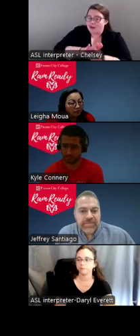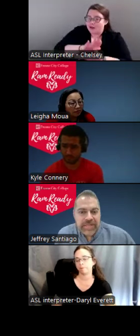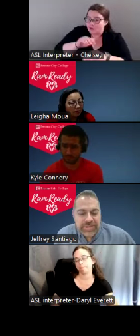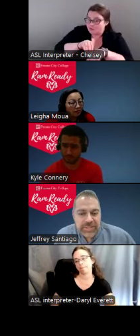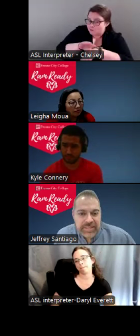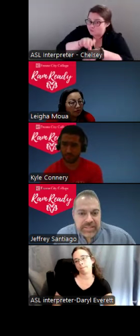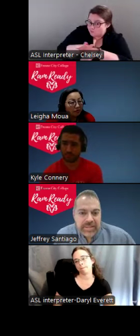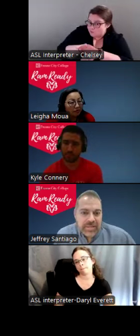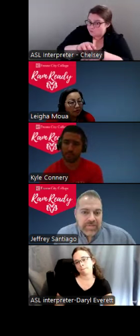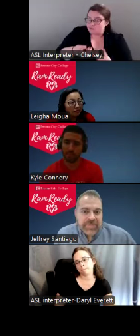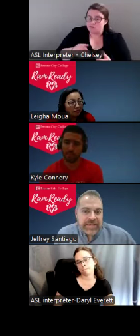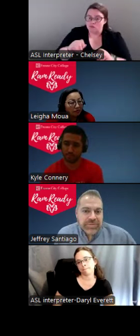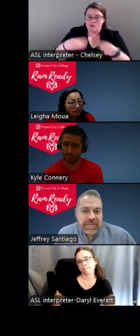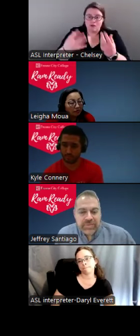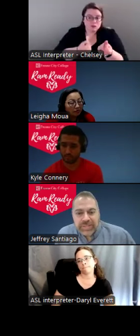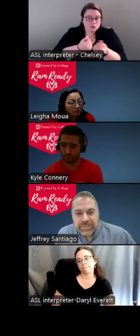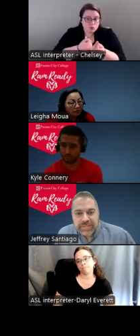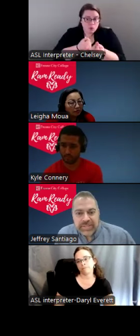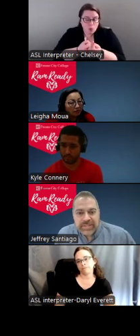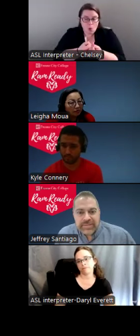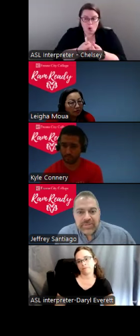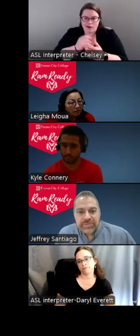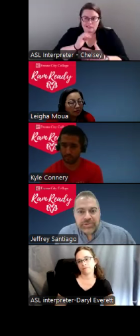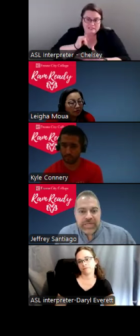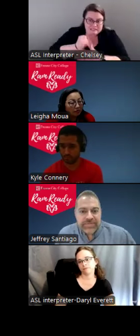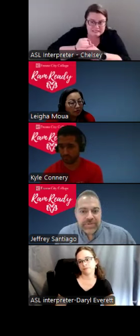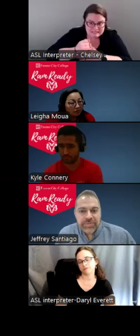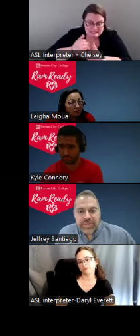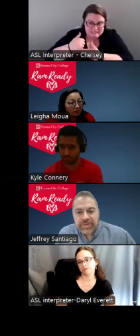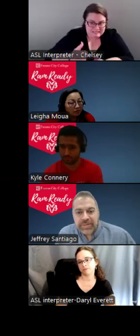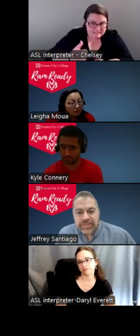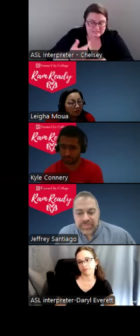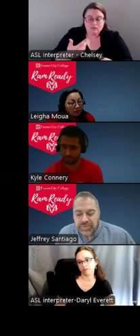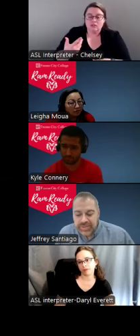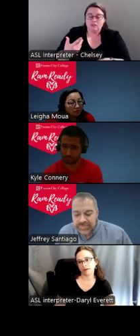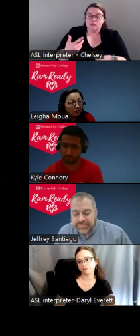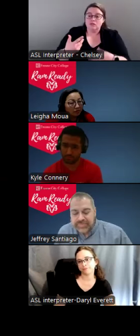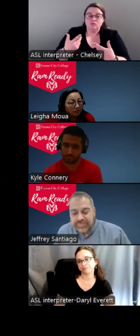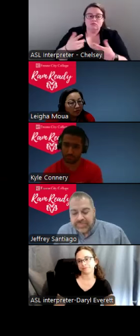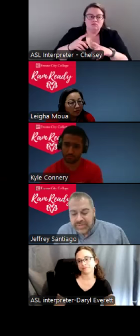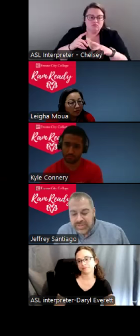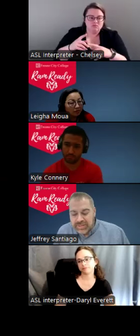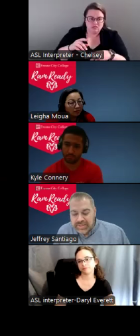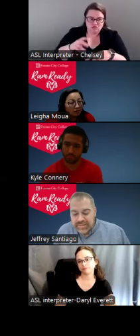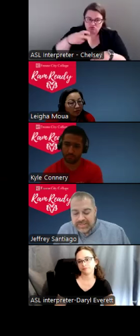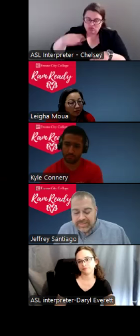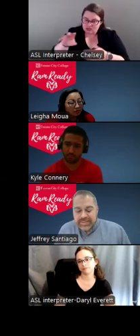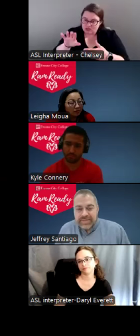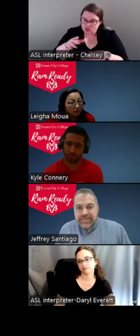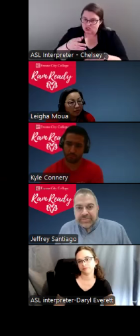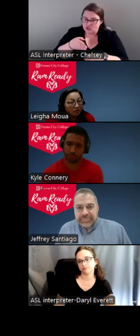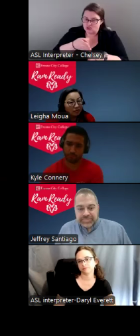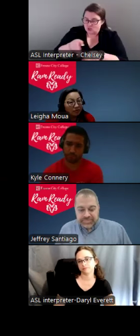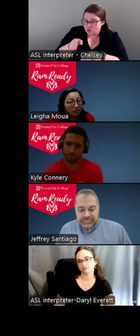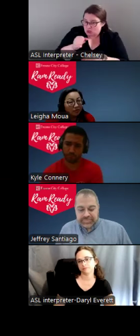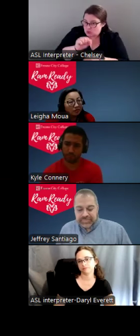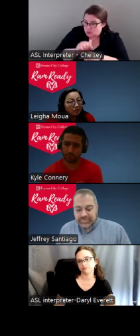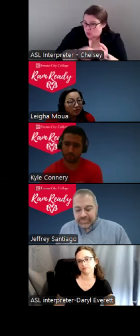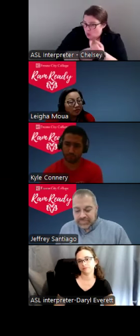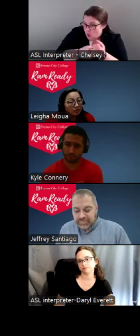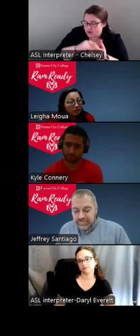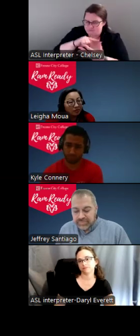support and intervention, financial aid questions, also transferring career and support. Next.